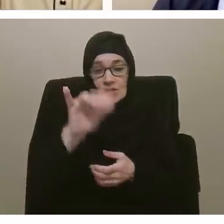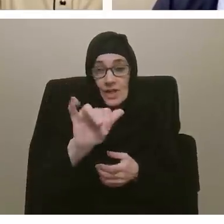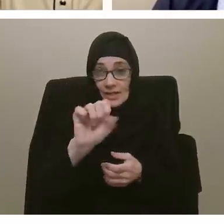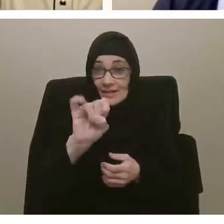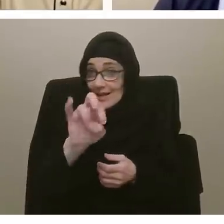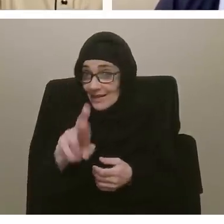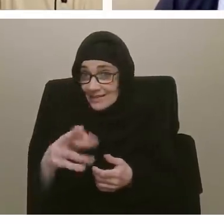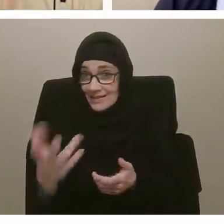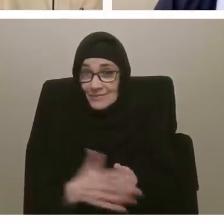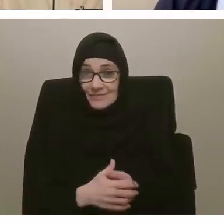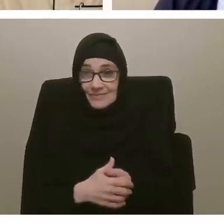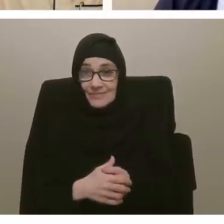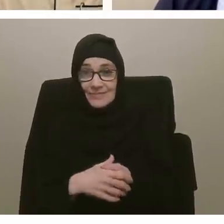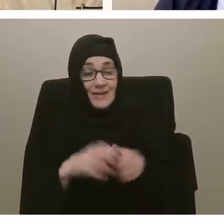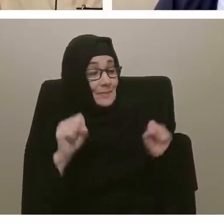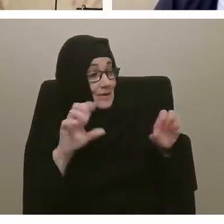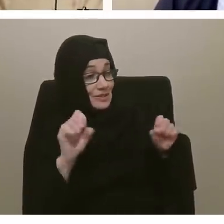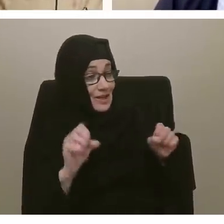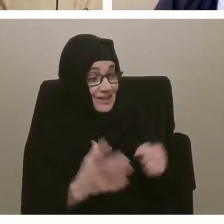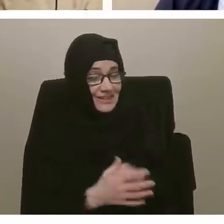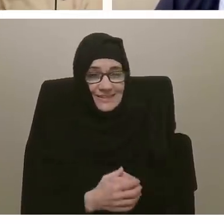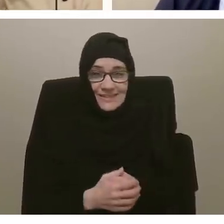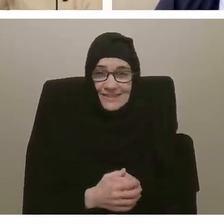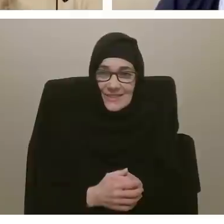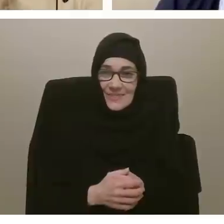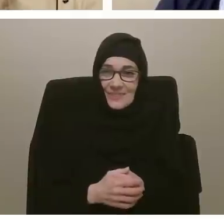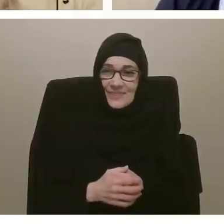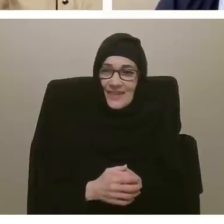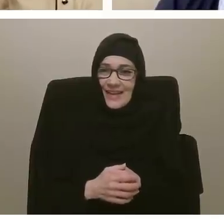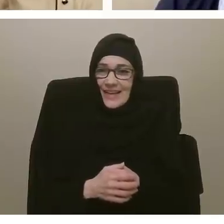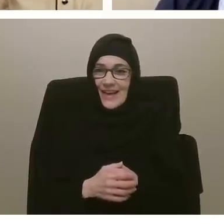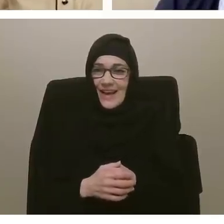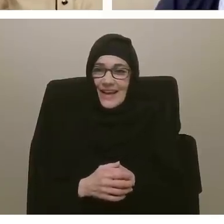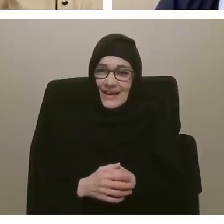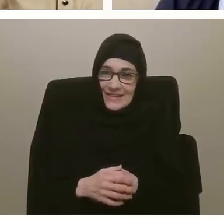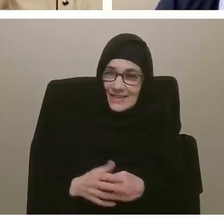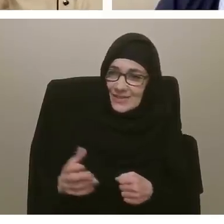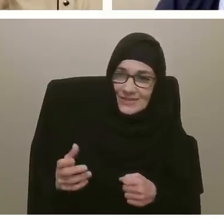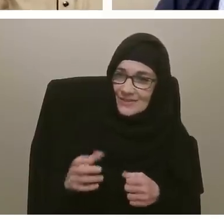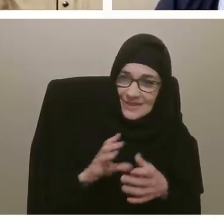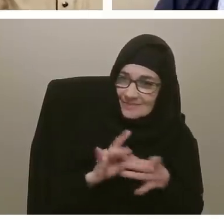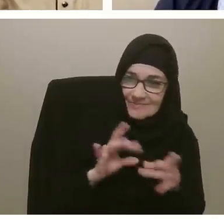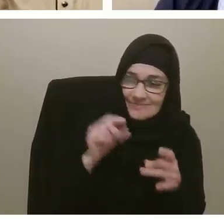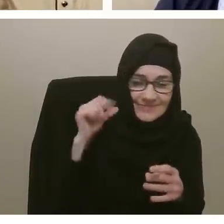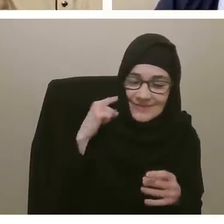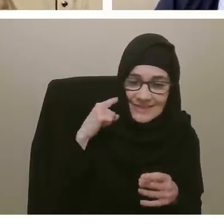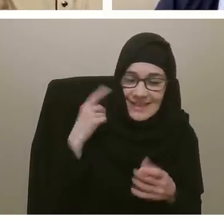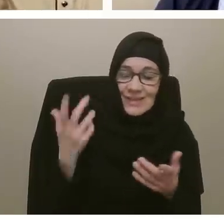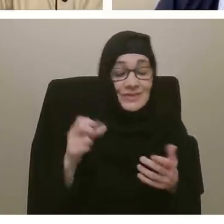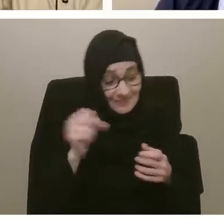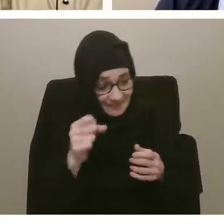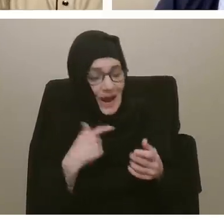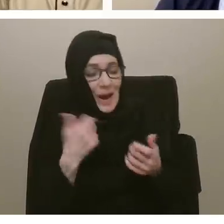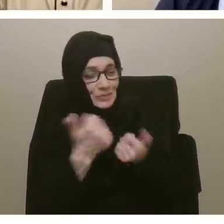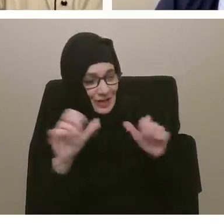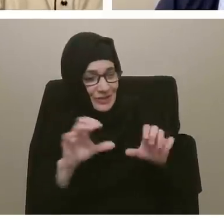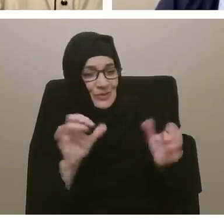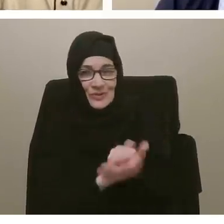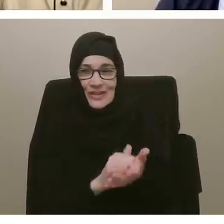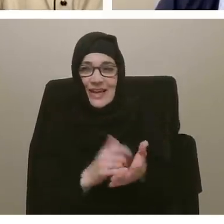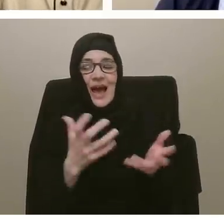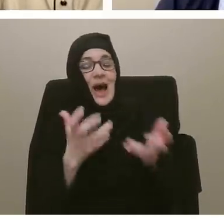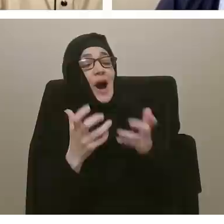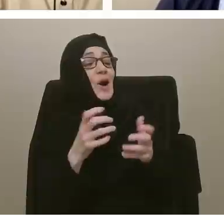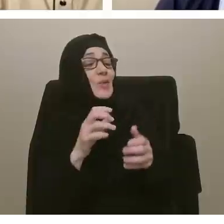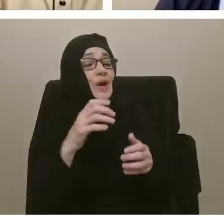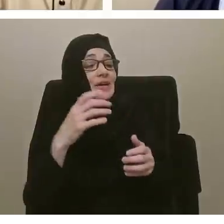MashaAllah. So, Yasir, you need to come here physically. Yeah, I'm trying to figure out how to do that right now. I was going to ask Sheikh Abdullah to give me some of